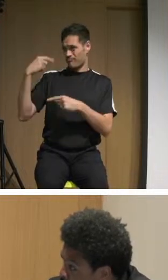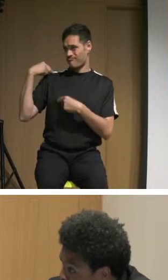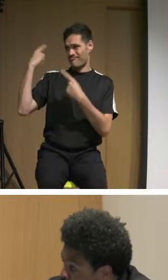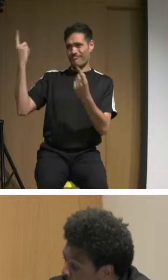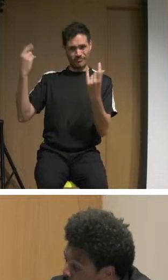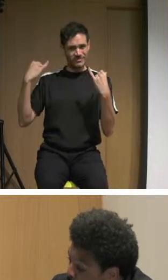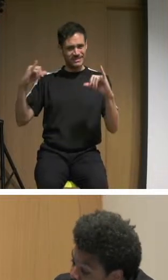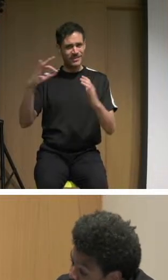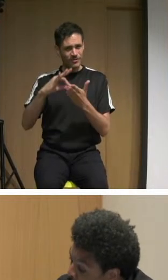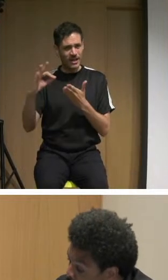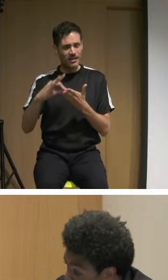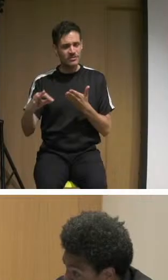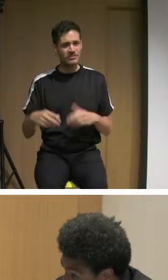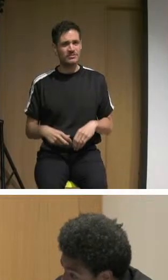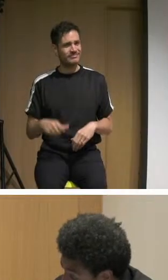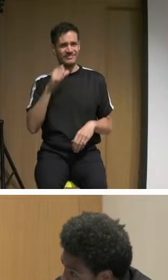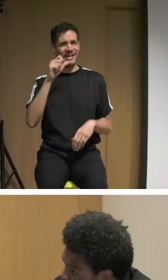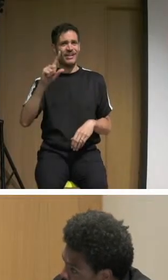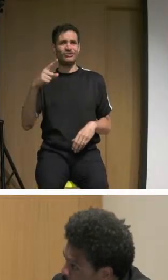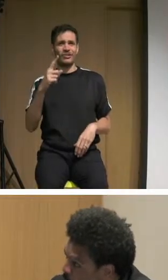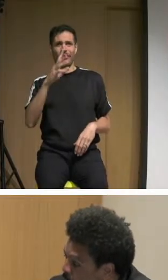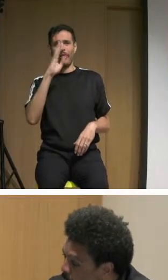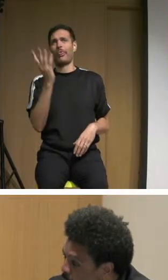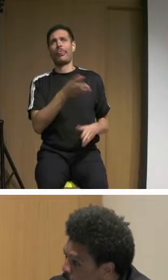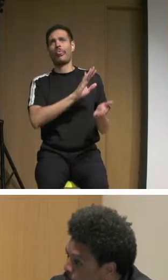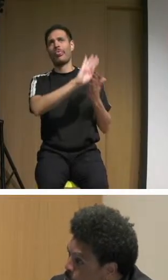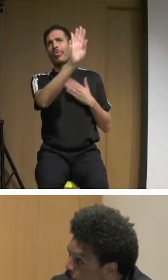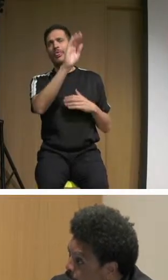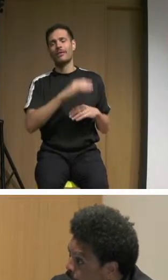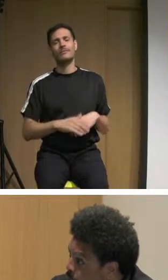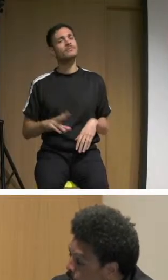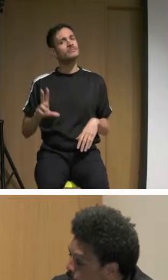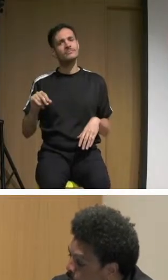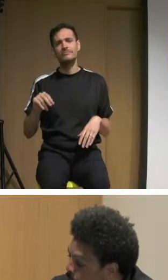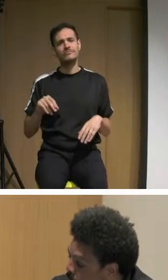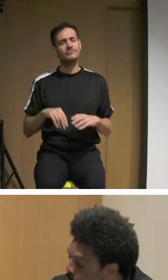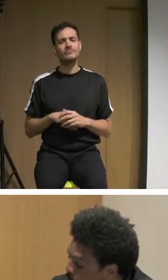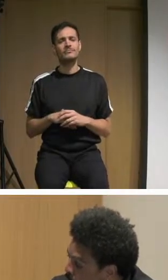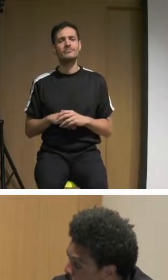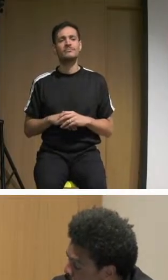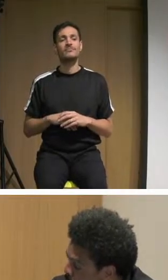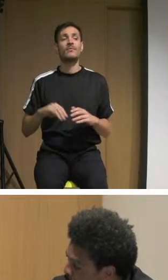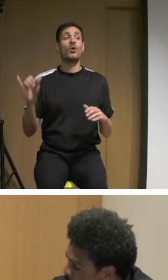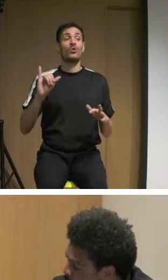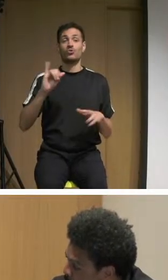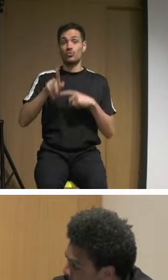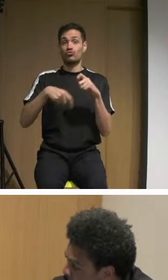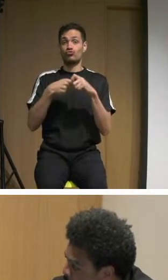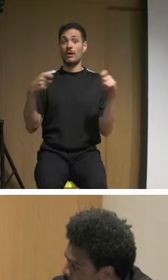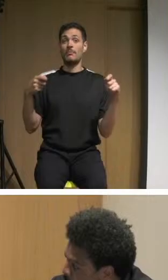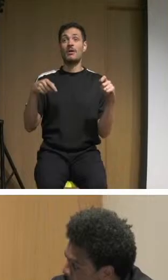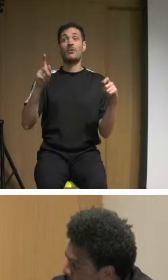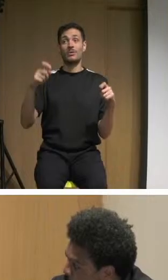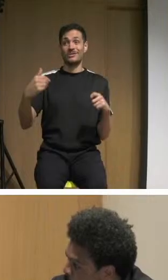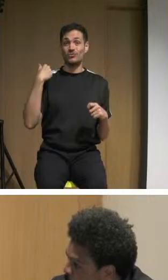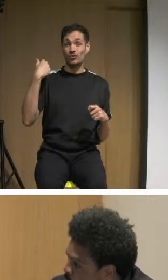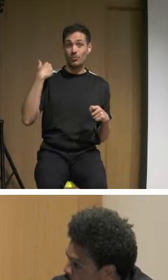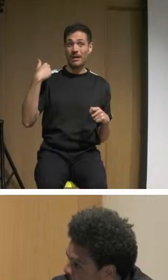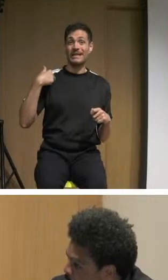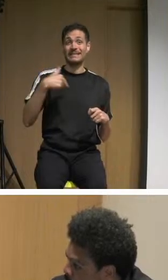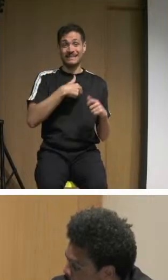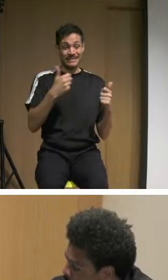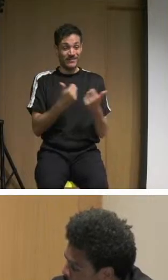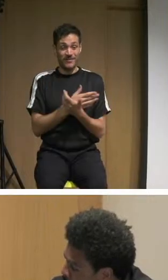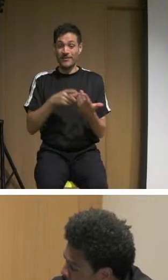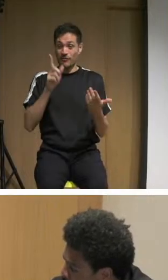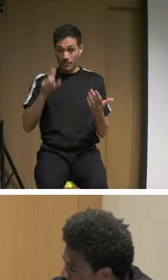But just to put a button on it, just remind ourselves of everything else that we have to do, and to put that